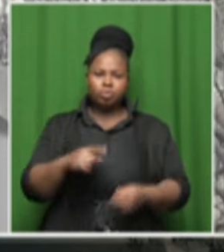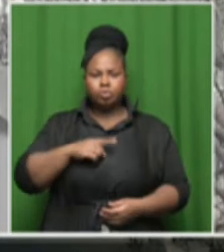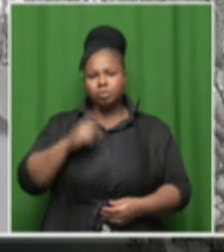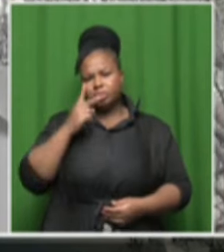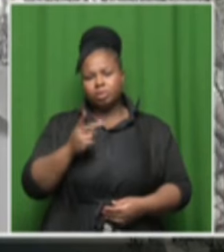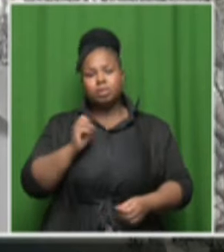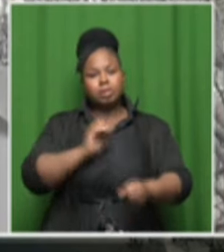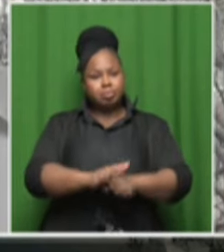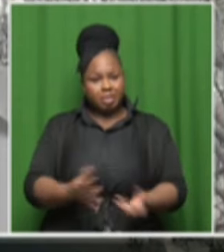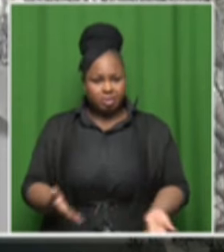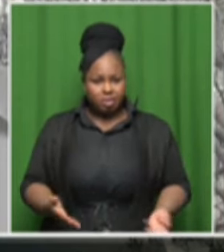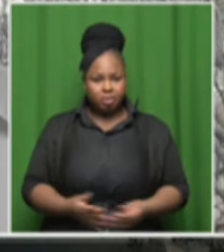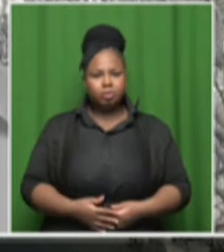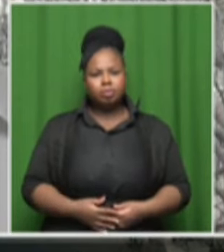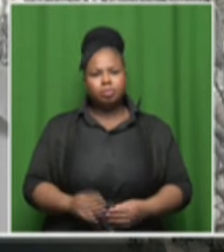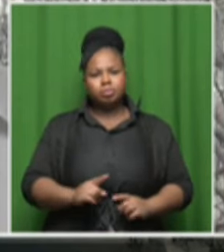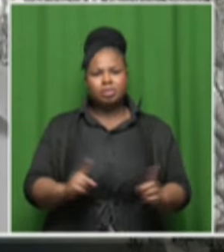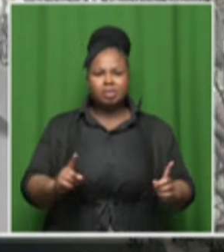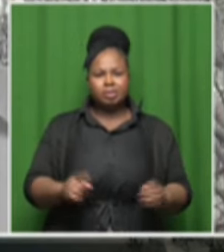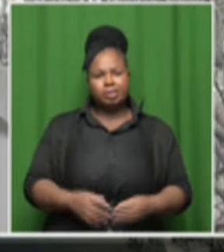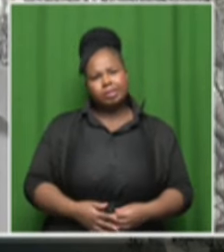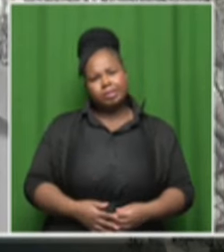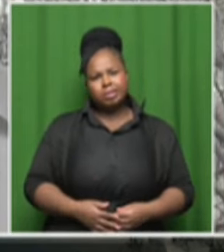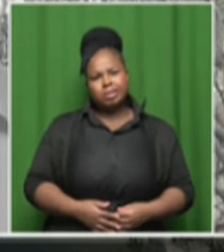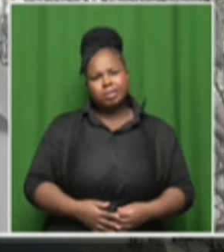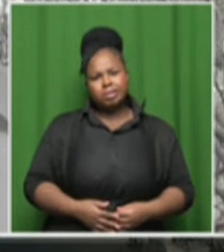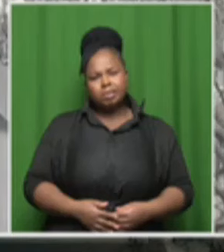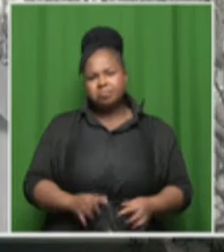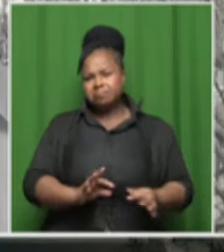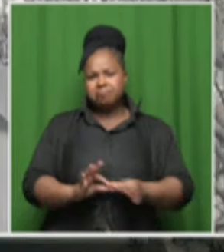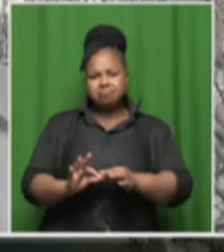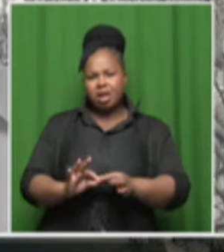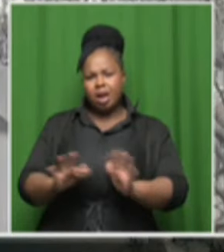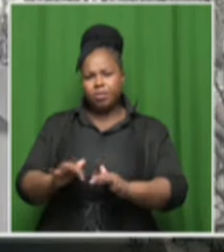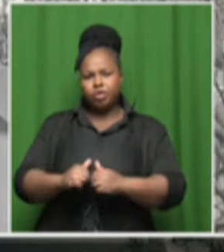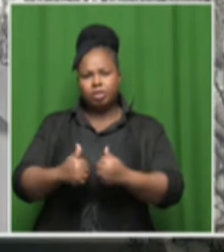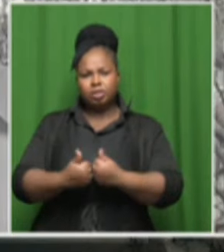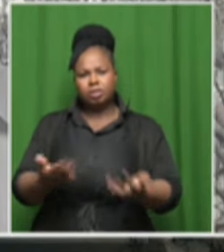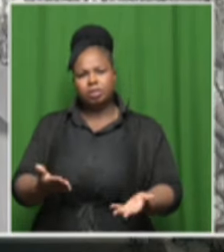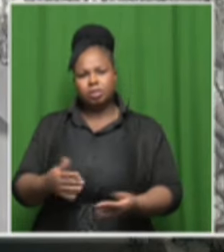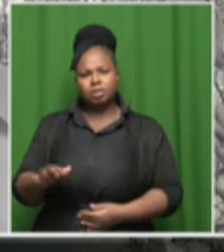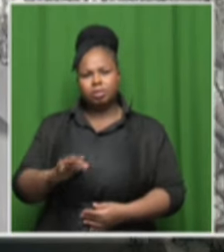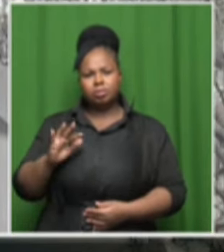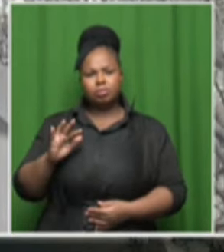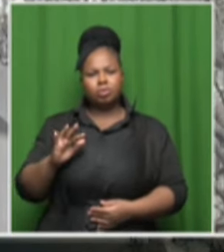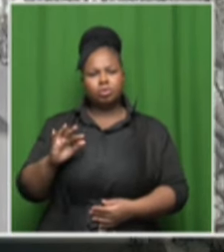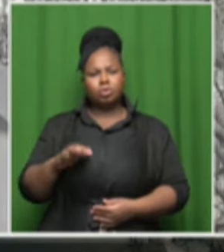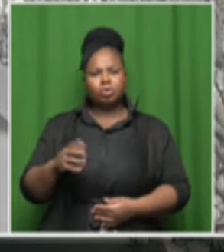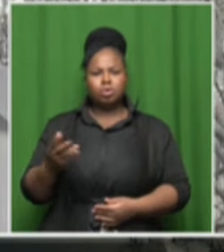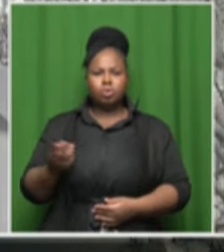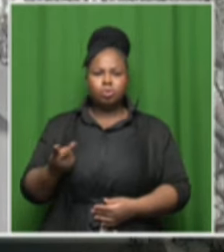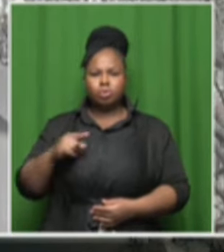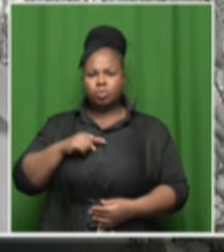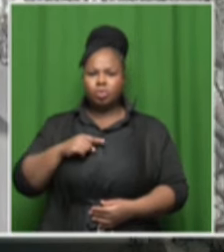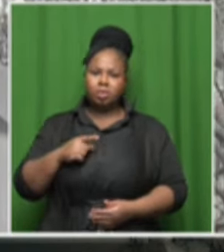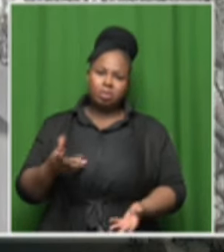of it to date. Perhaps we could also speak about agency. How do we begin to complete the African story in relation to this? I'm asking this